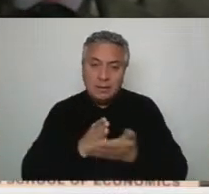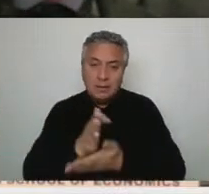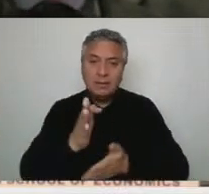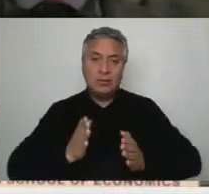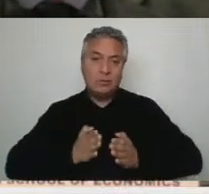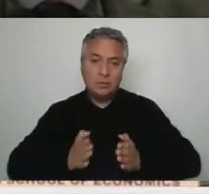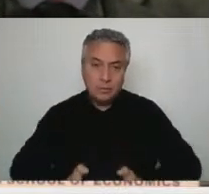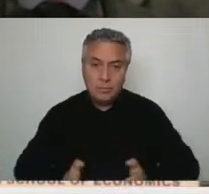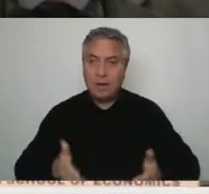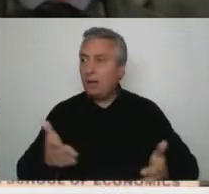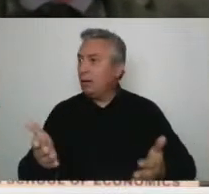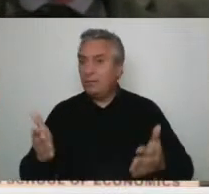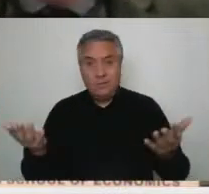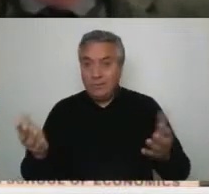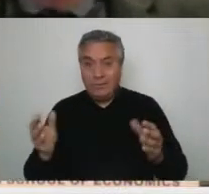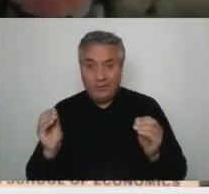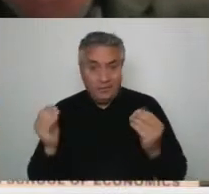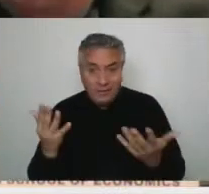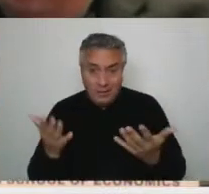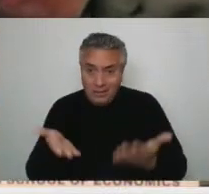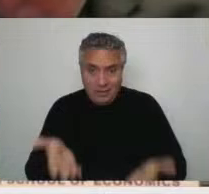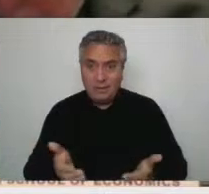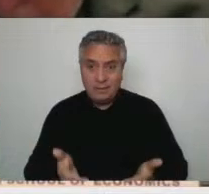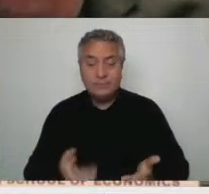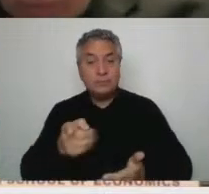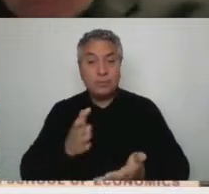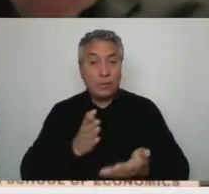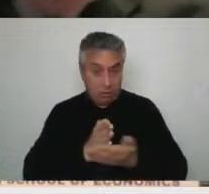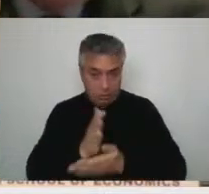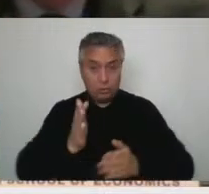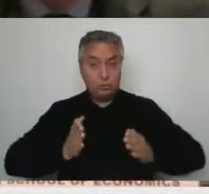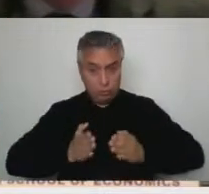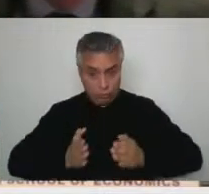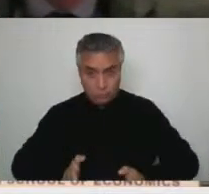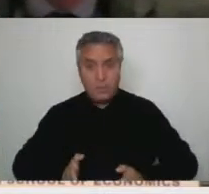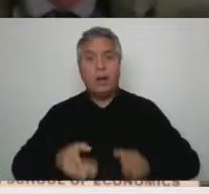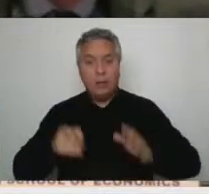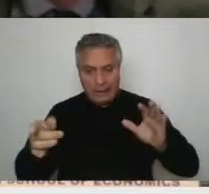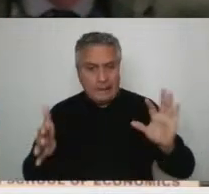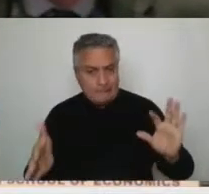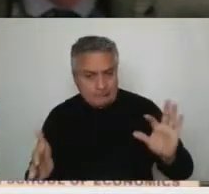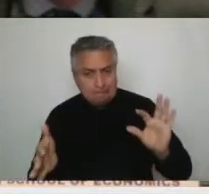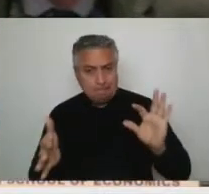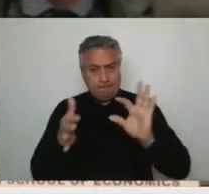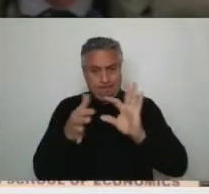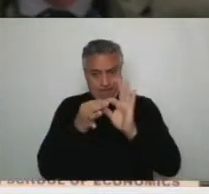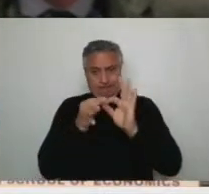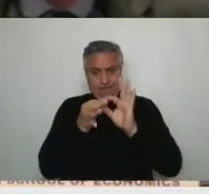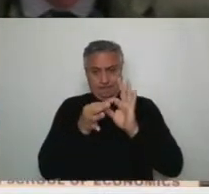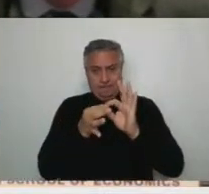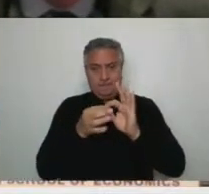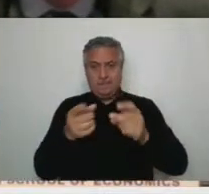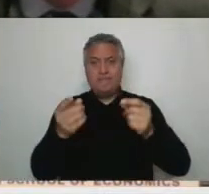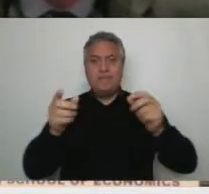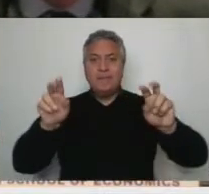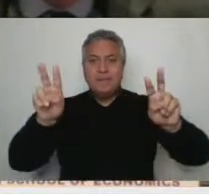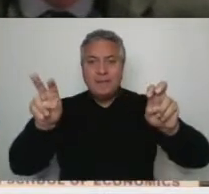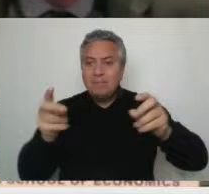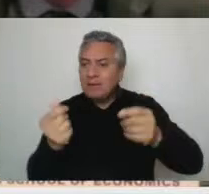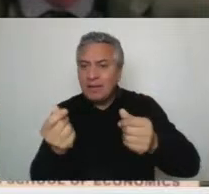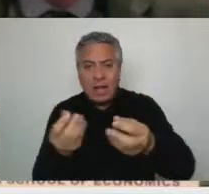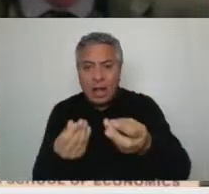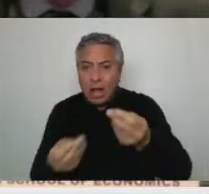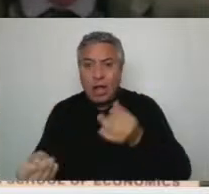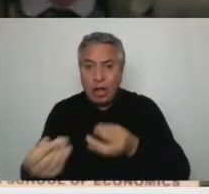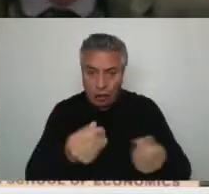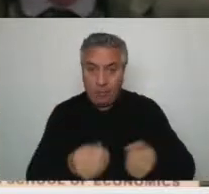the issue that human rights are related to economy, and economy is related to human rights,